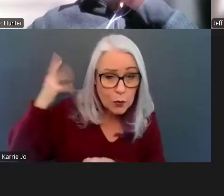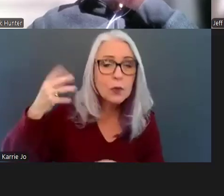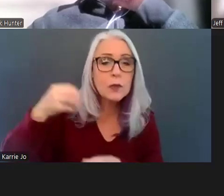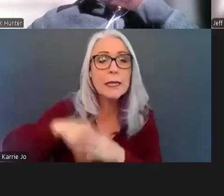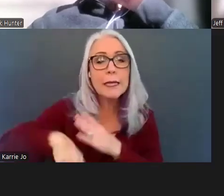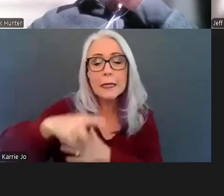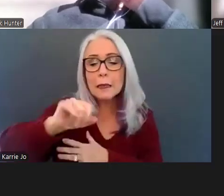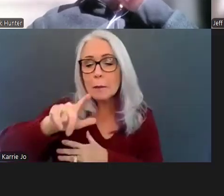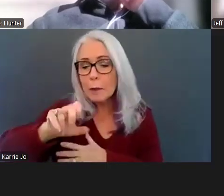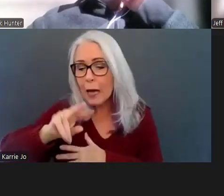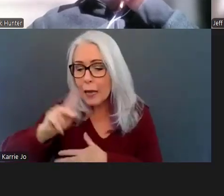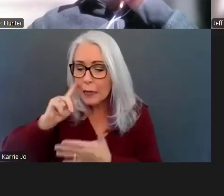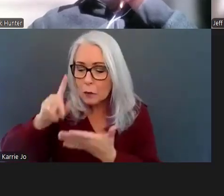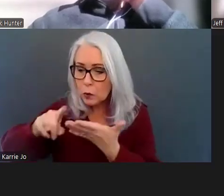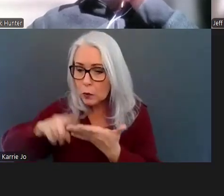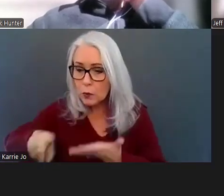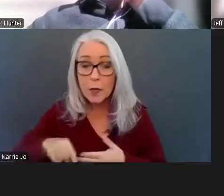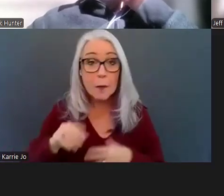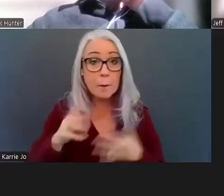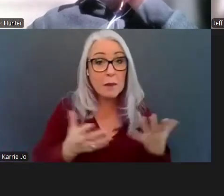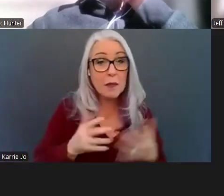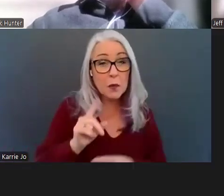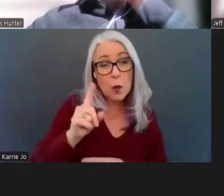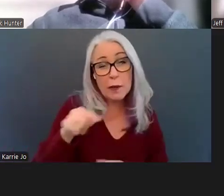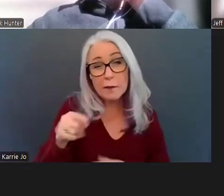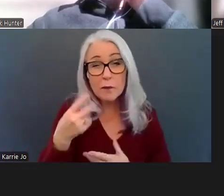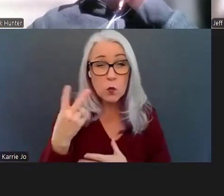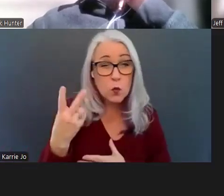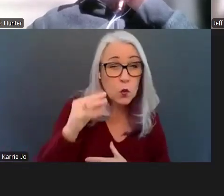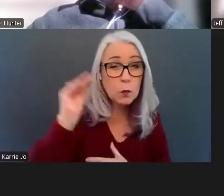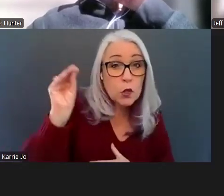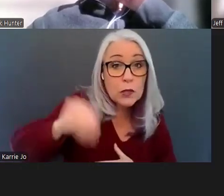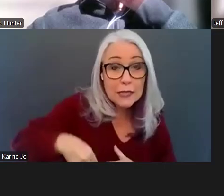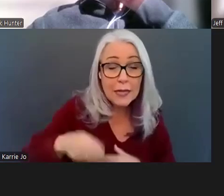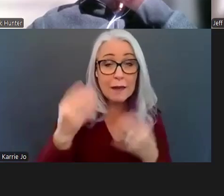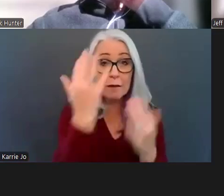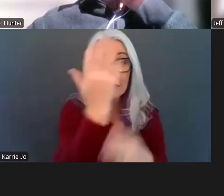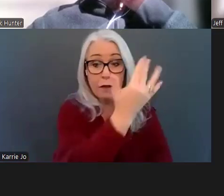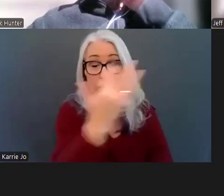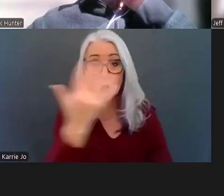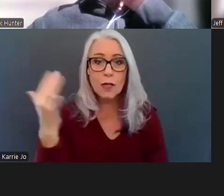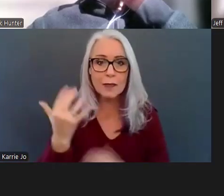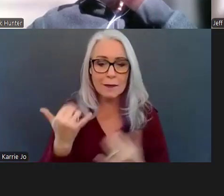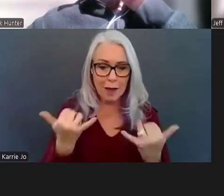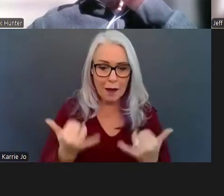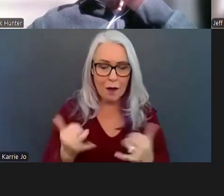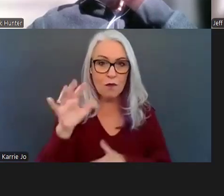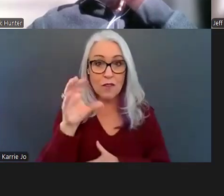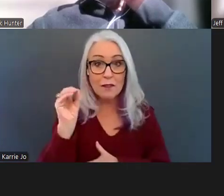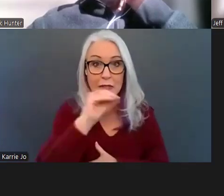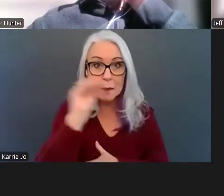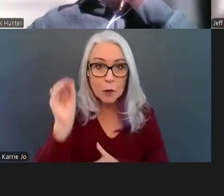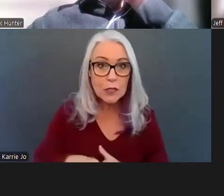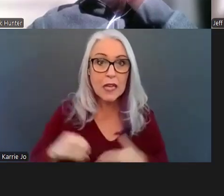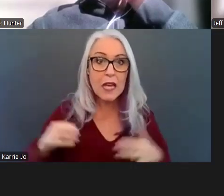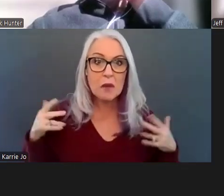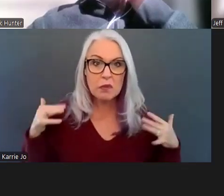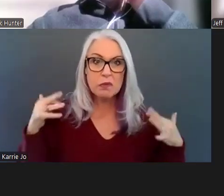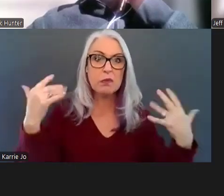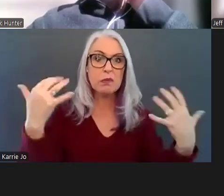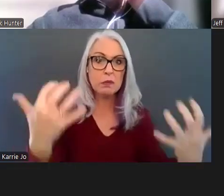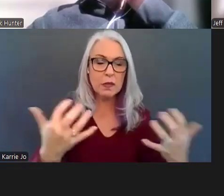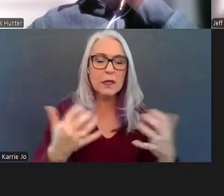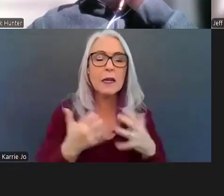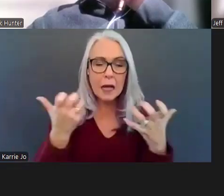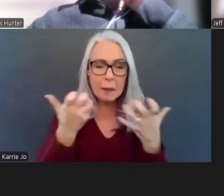maybe 1, 2% of the forest then. And now we're at 50% in many places. So that's a